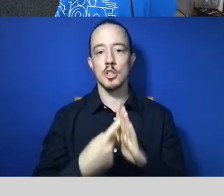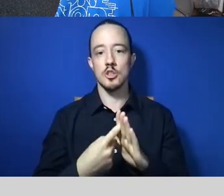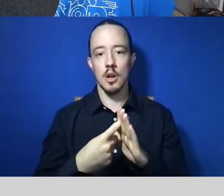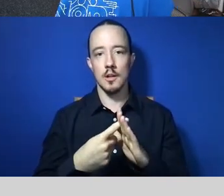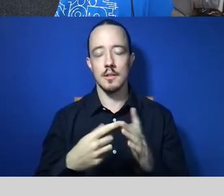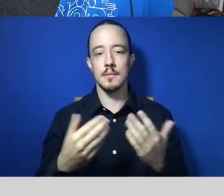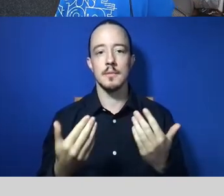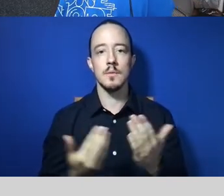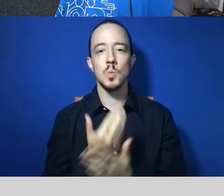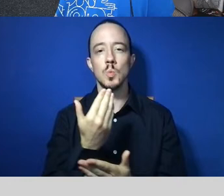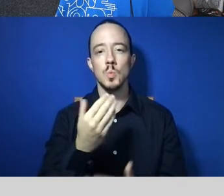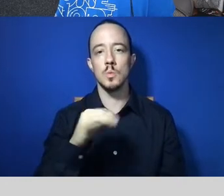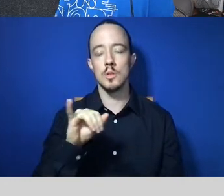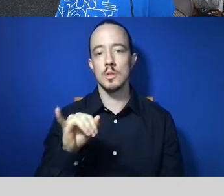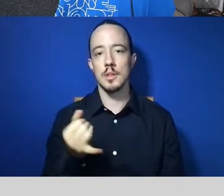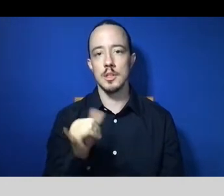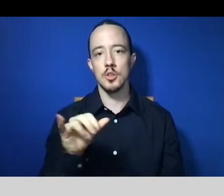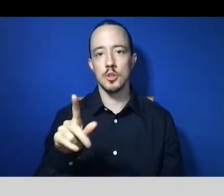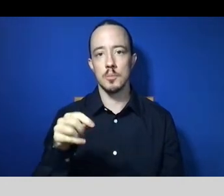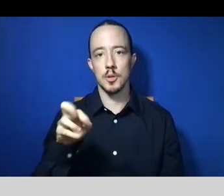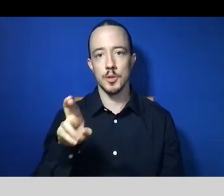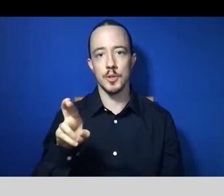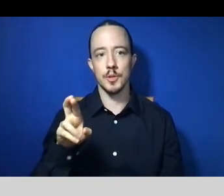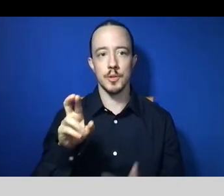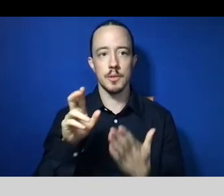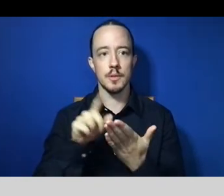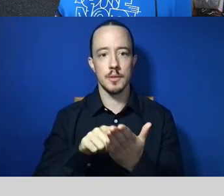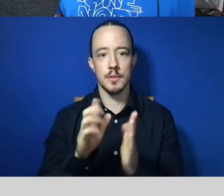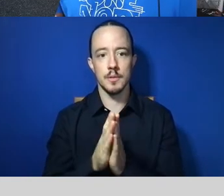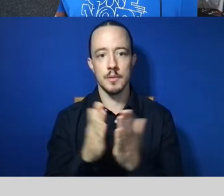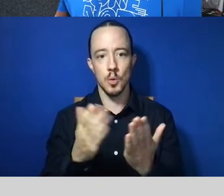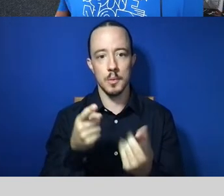gonna start a Jupyter notebook.